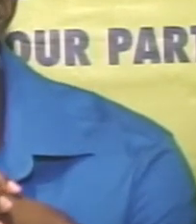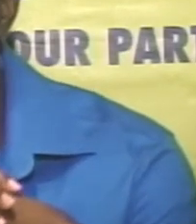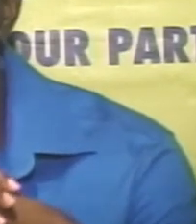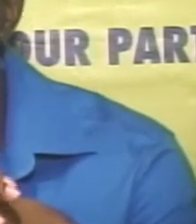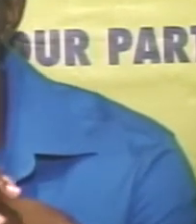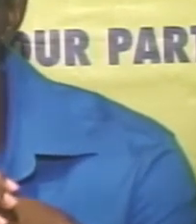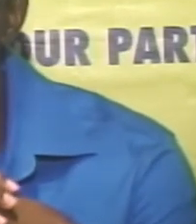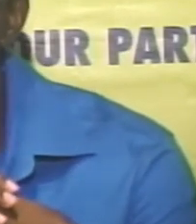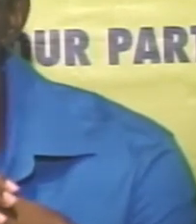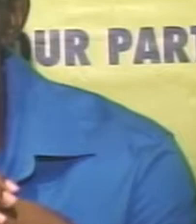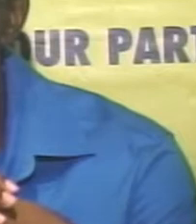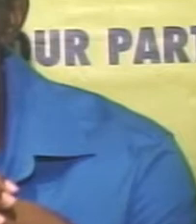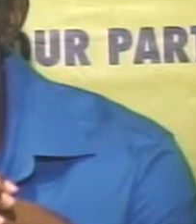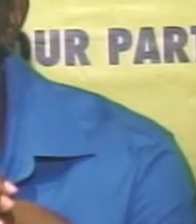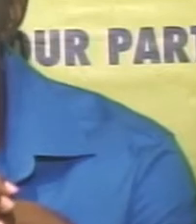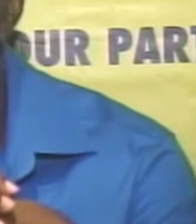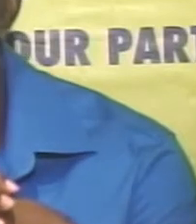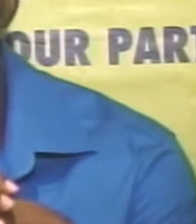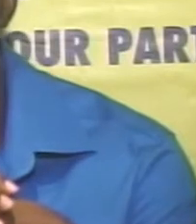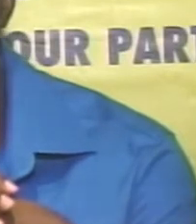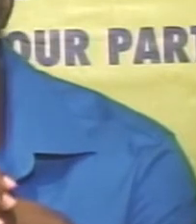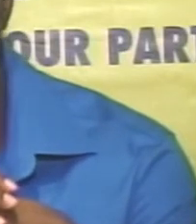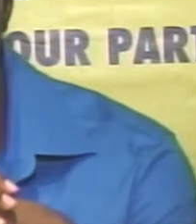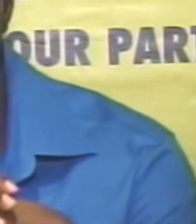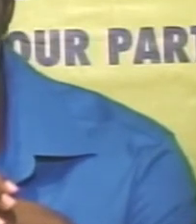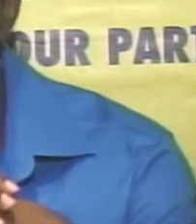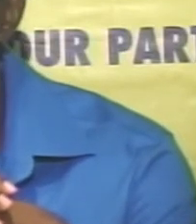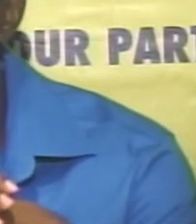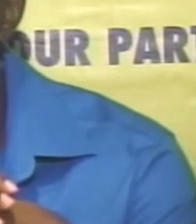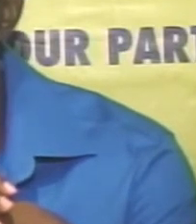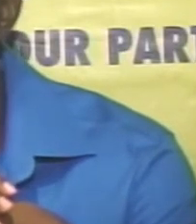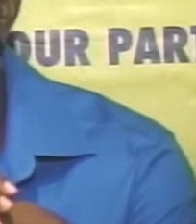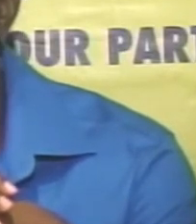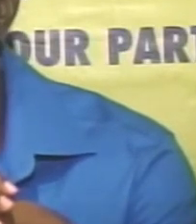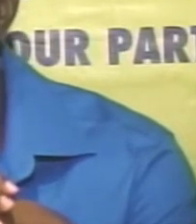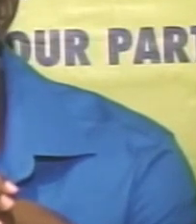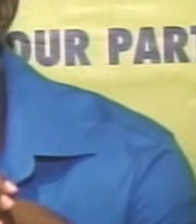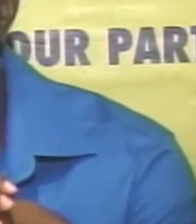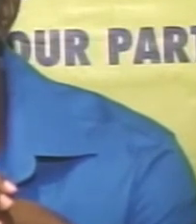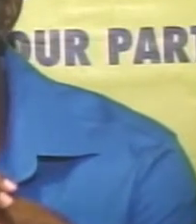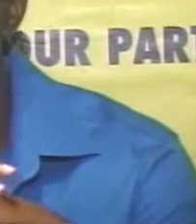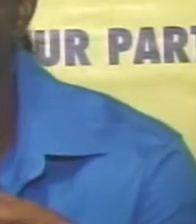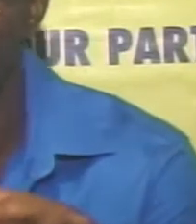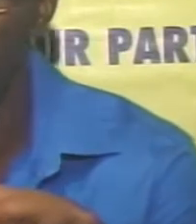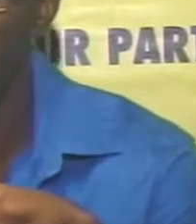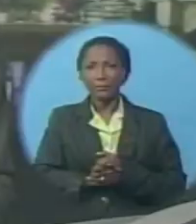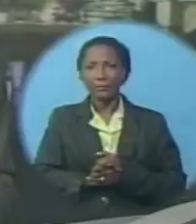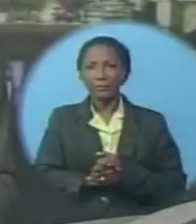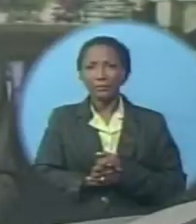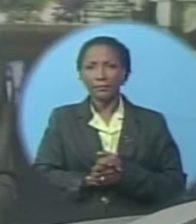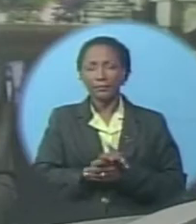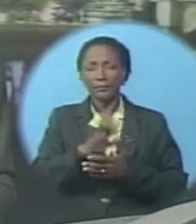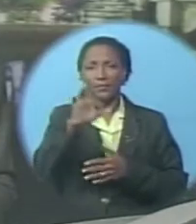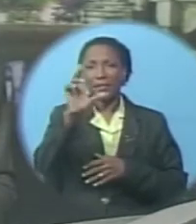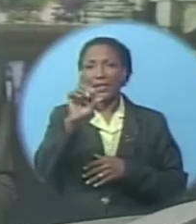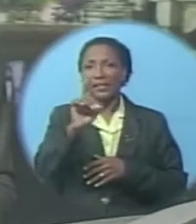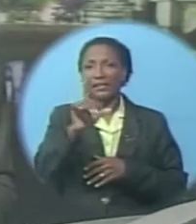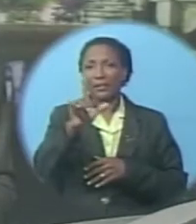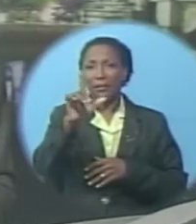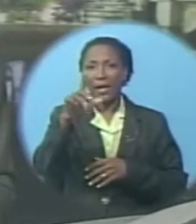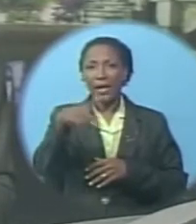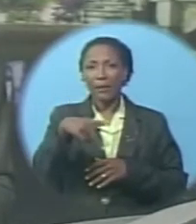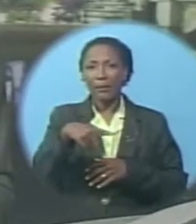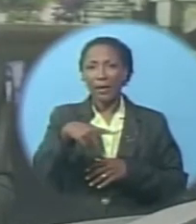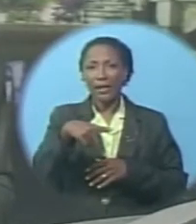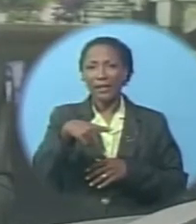reunion of all those who are visiting these shores to come and join in the celebration of Celebrate 50. Well, the Democratic Labour Party